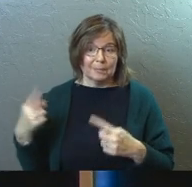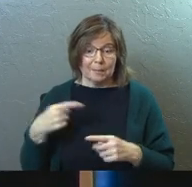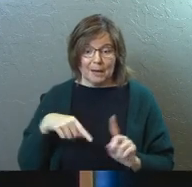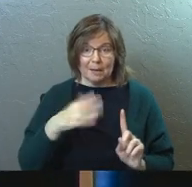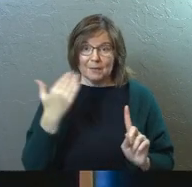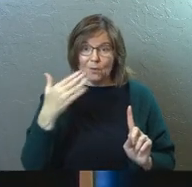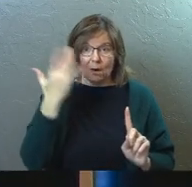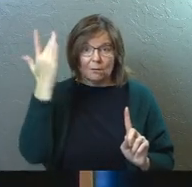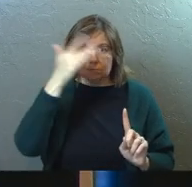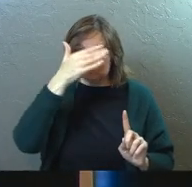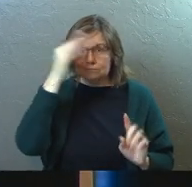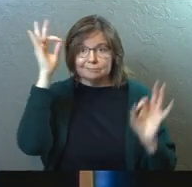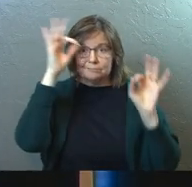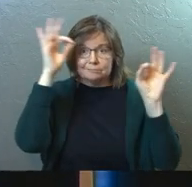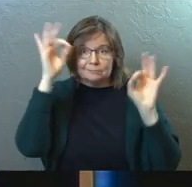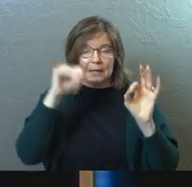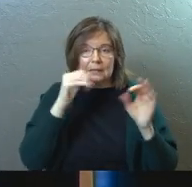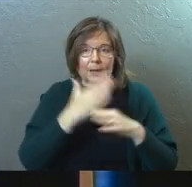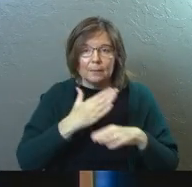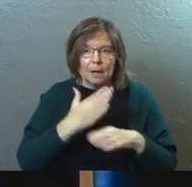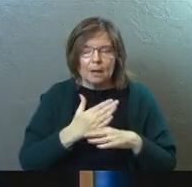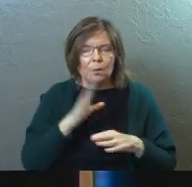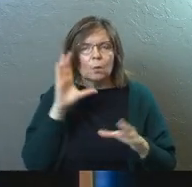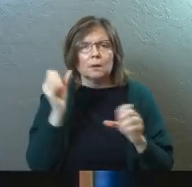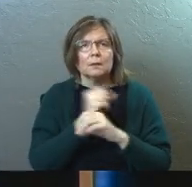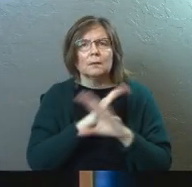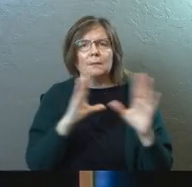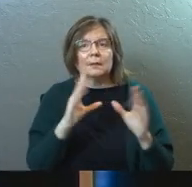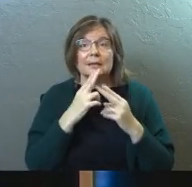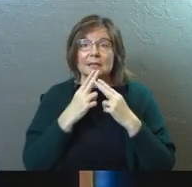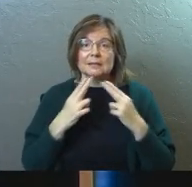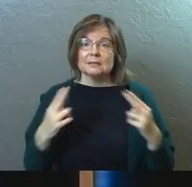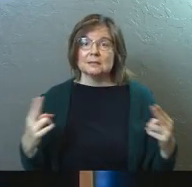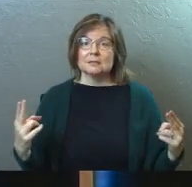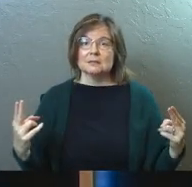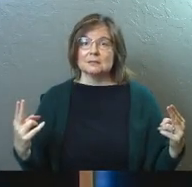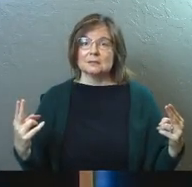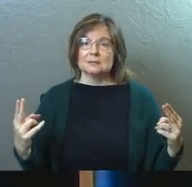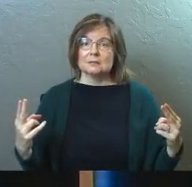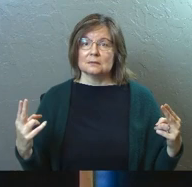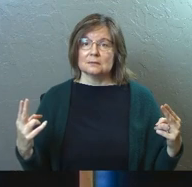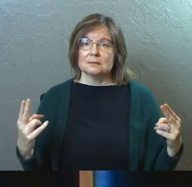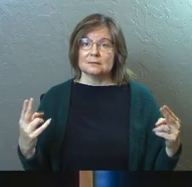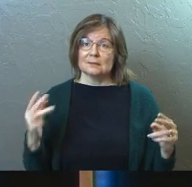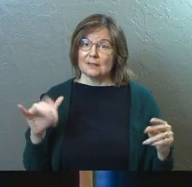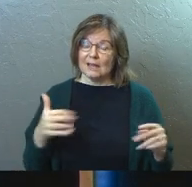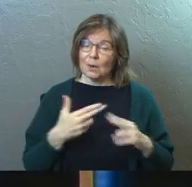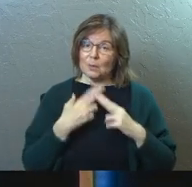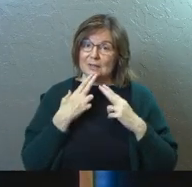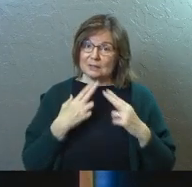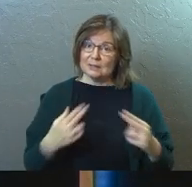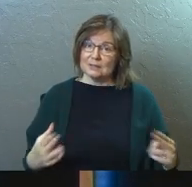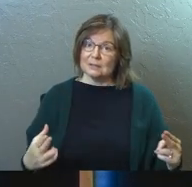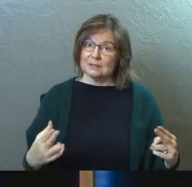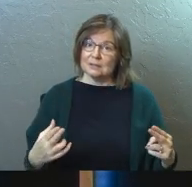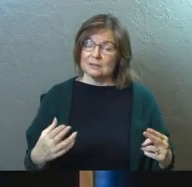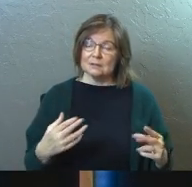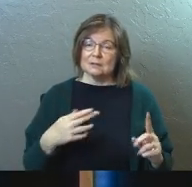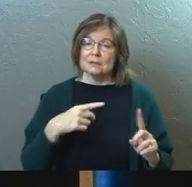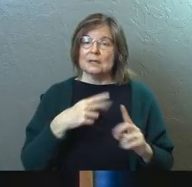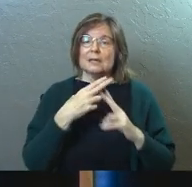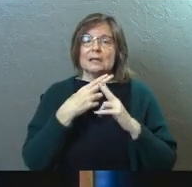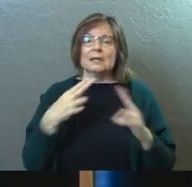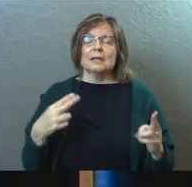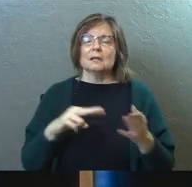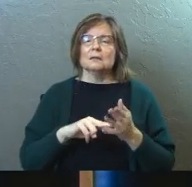they were naked, and it didn't bother them they were naked. What's that a picture of? That's innocence. Innocence. Innocence